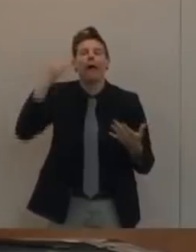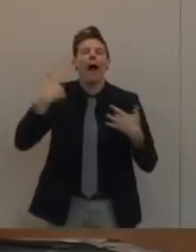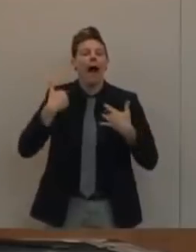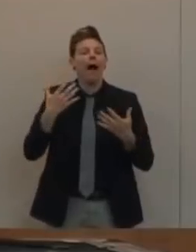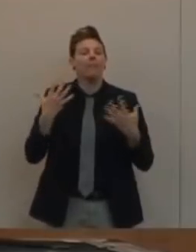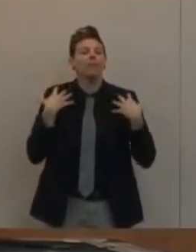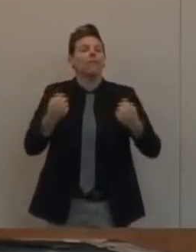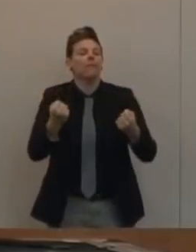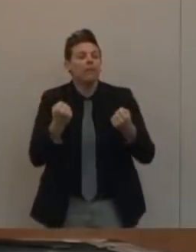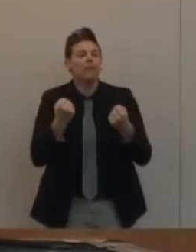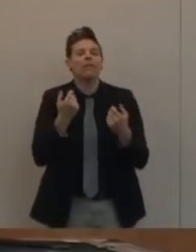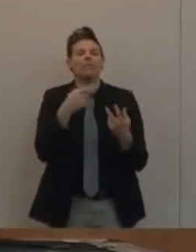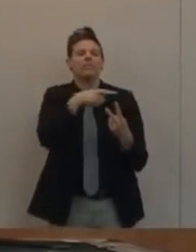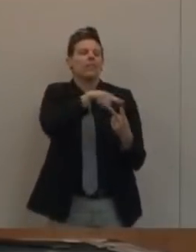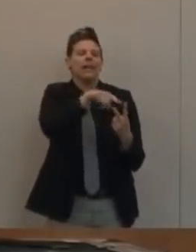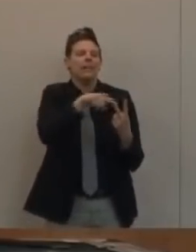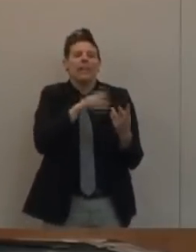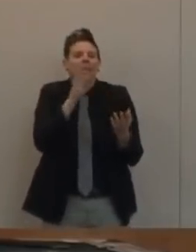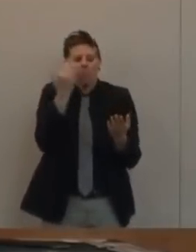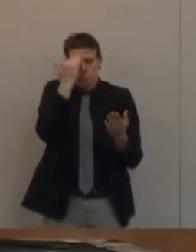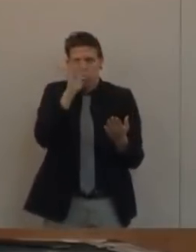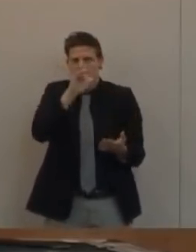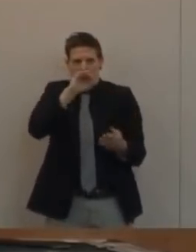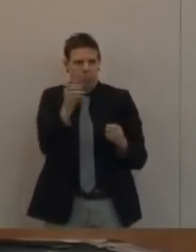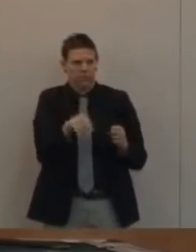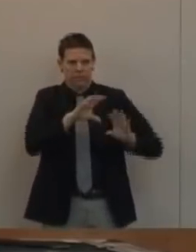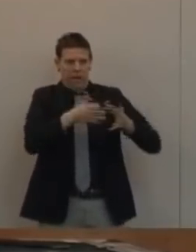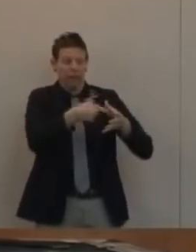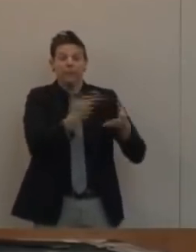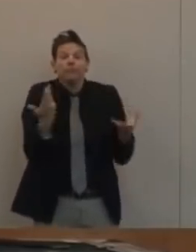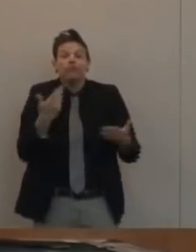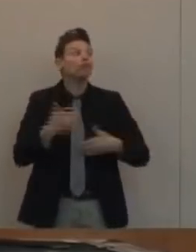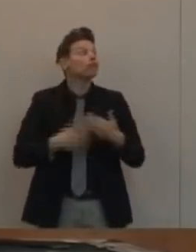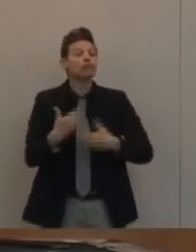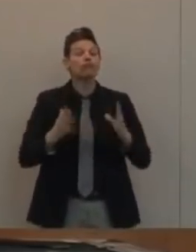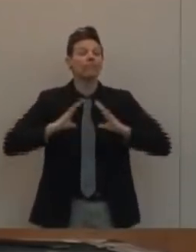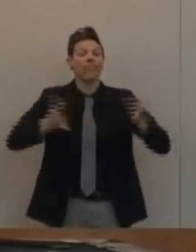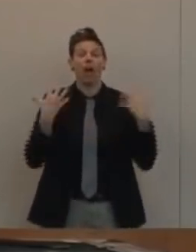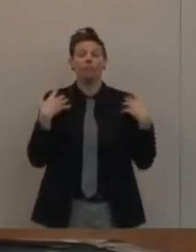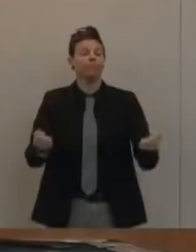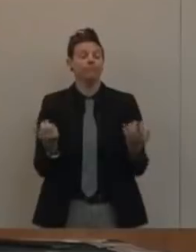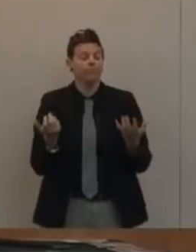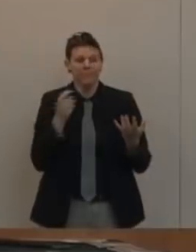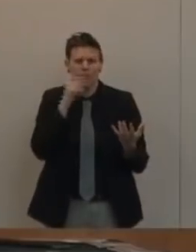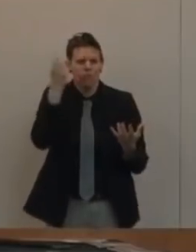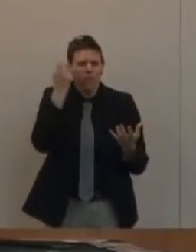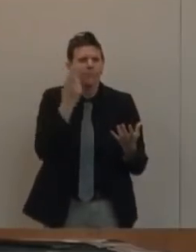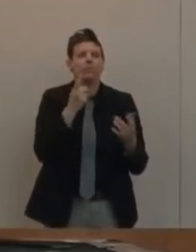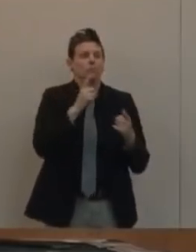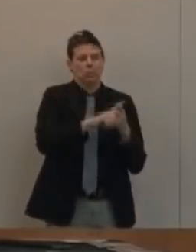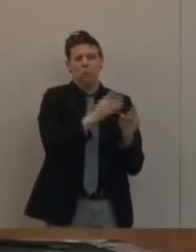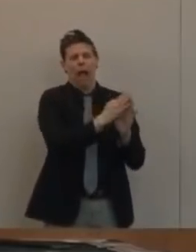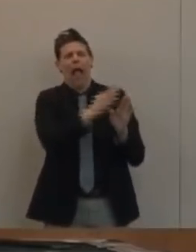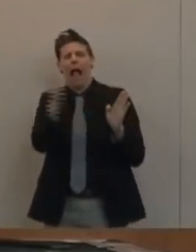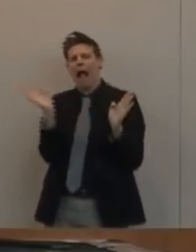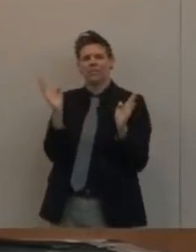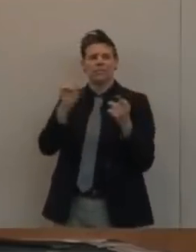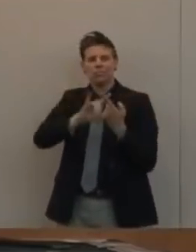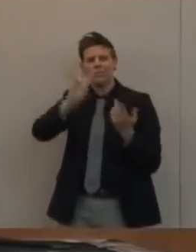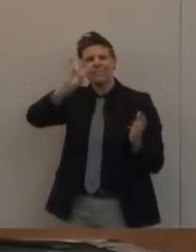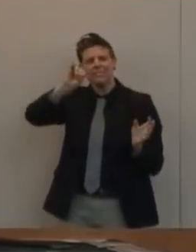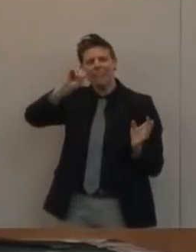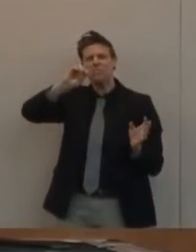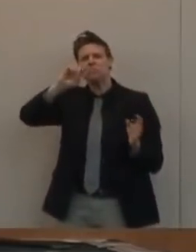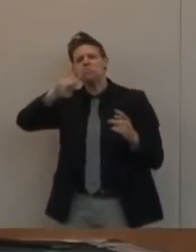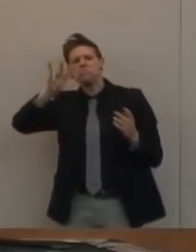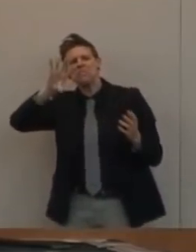populations, had, never knew, recovered, and individuals all the way to 70 and 75 and 80%. So it really